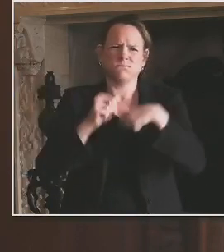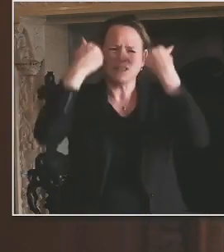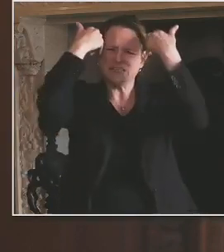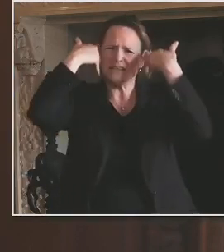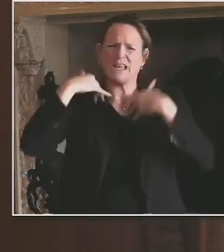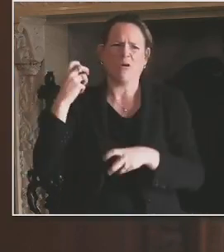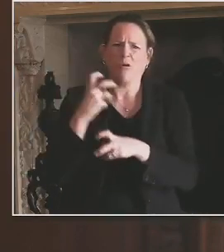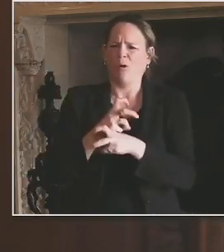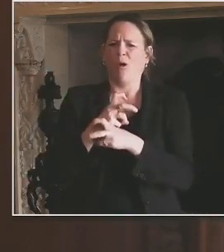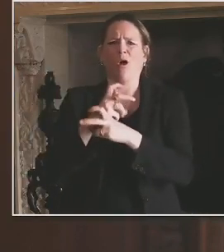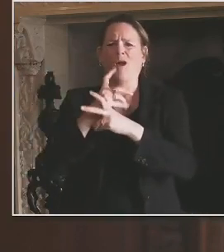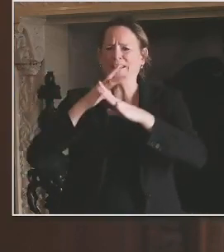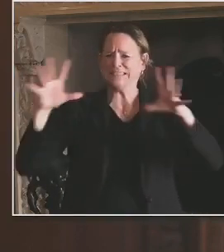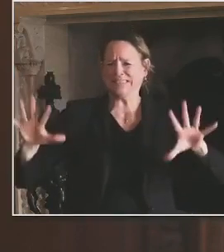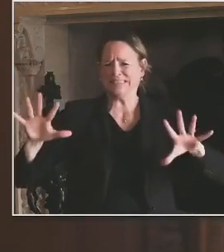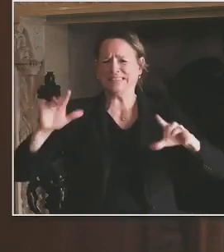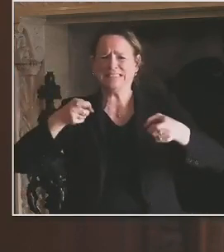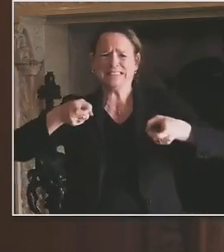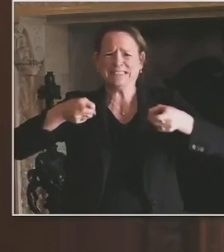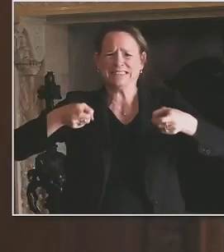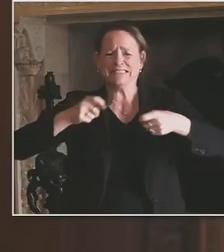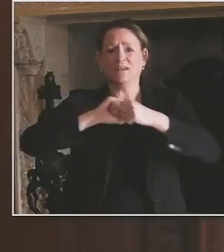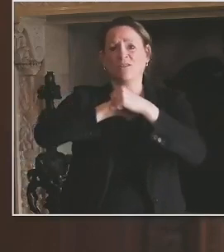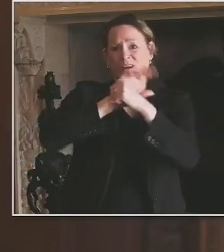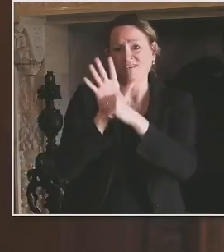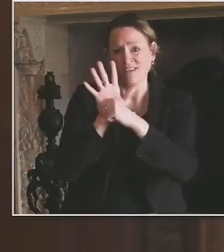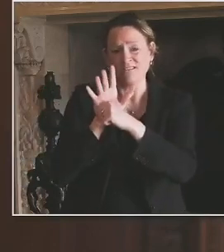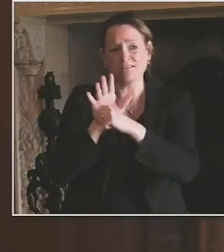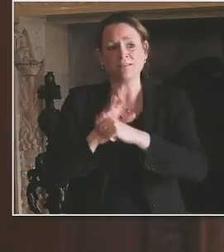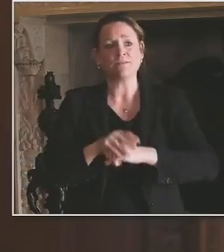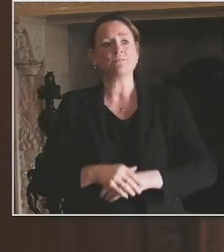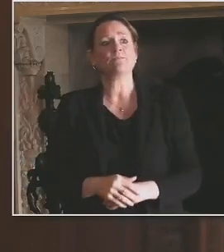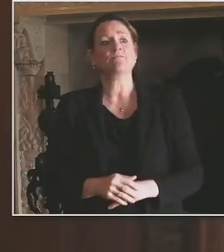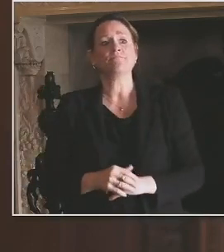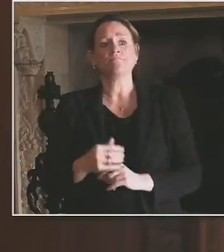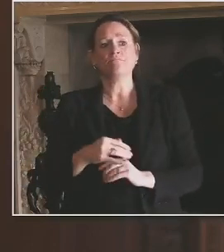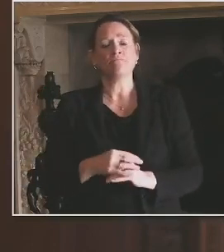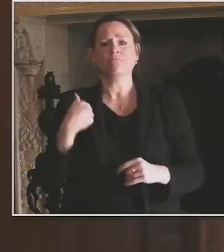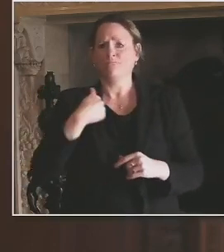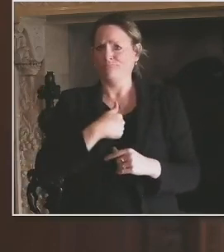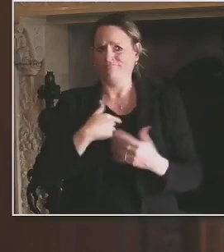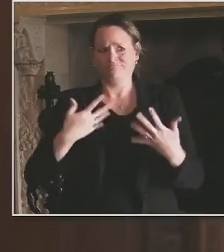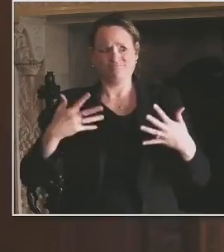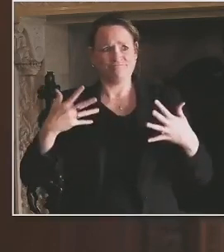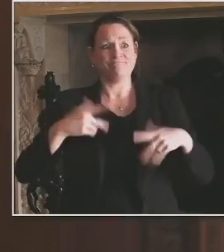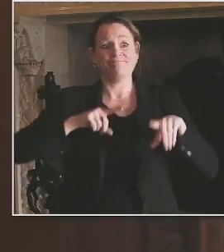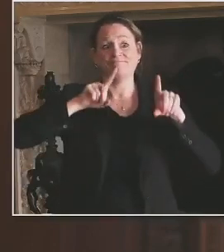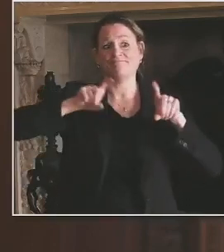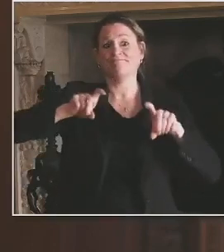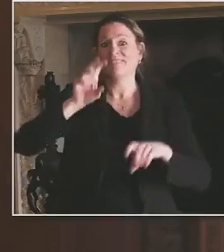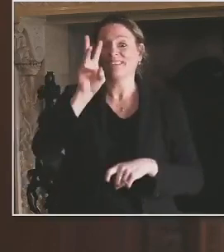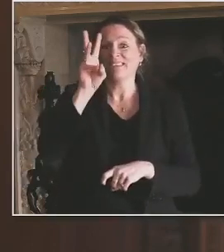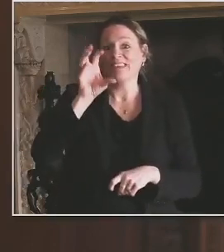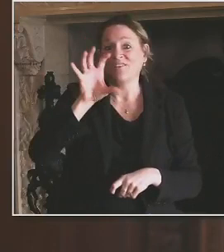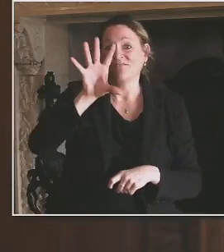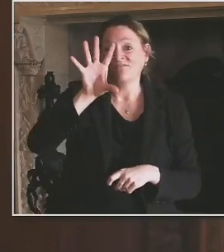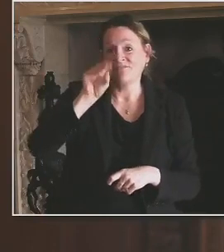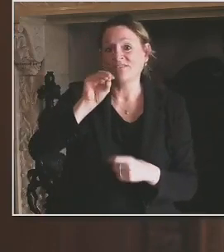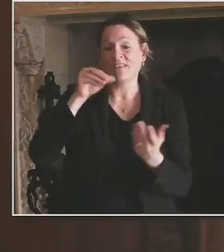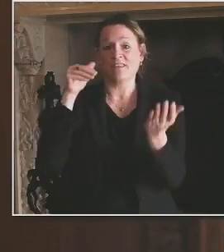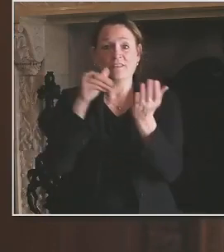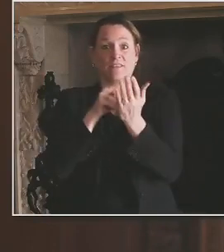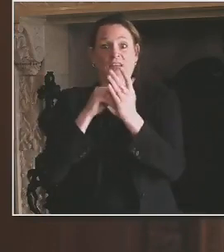than 650,000 tests across our state, and unfortunately, over the past couple of weeks, we have seen